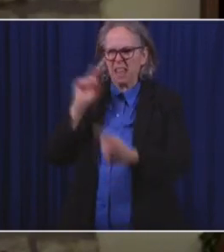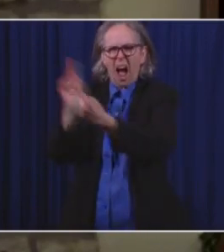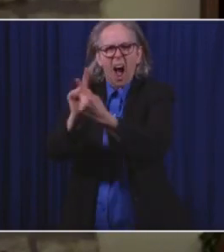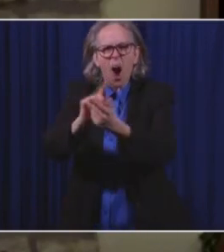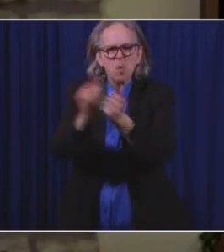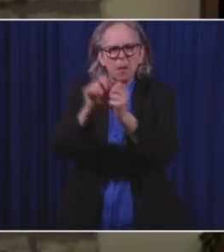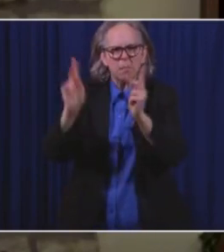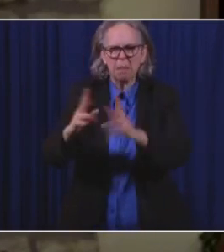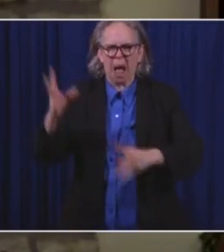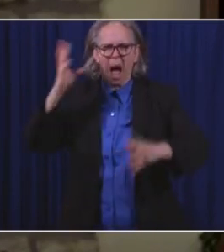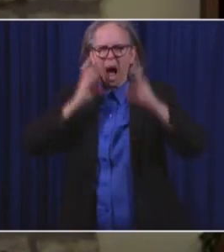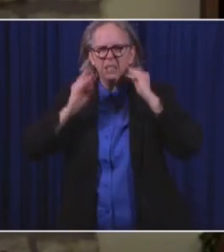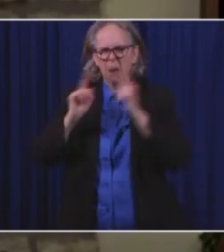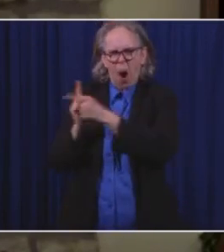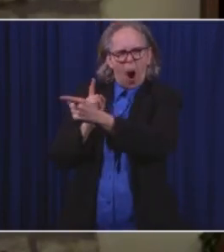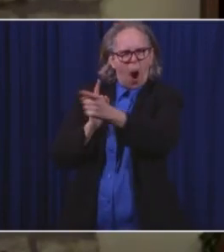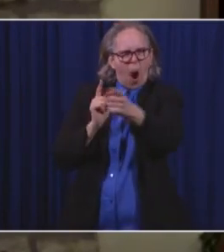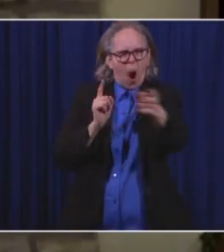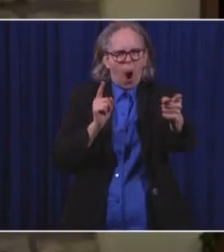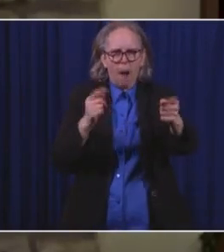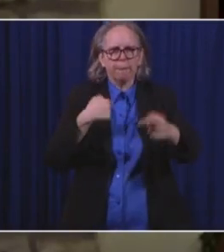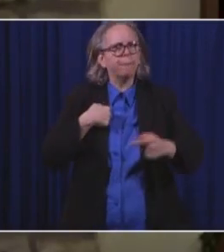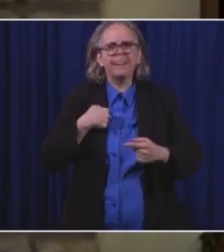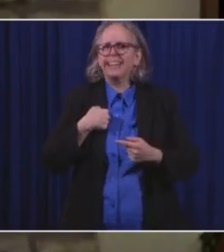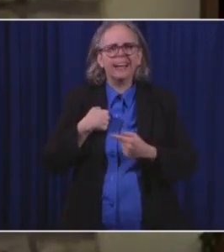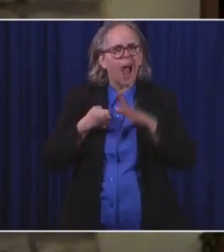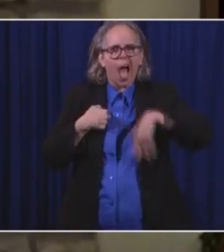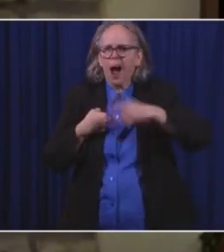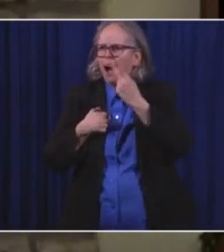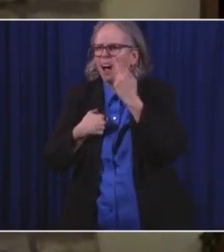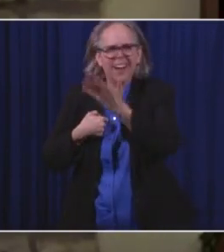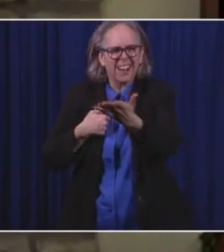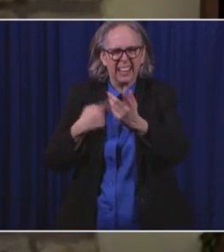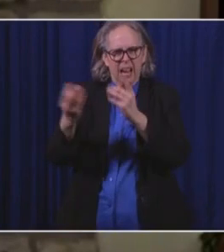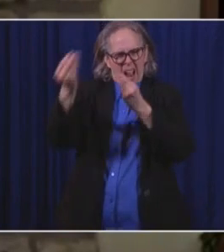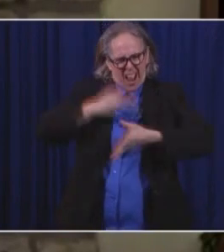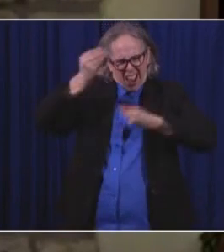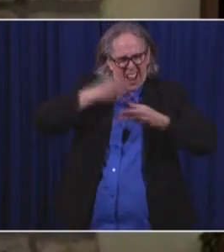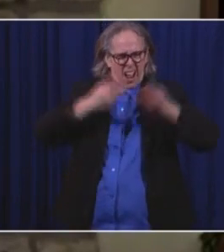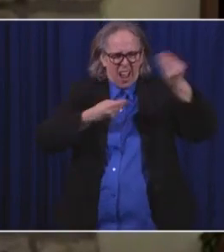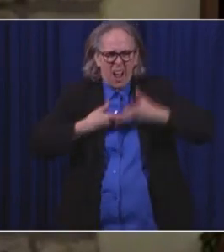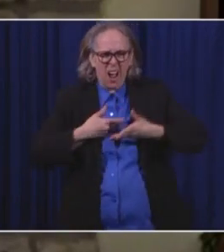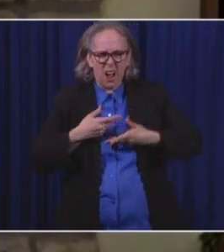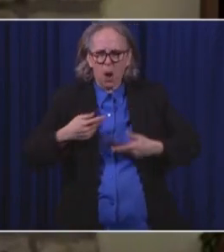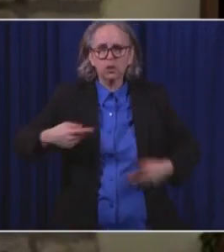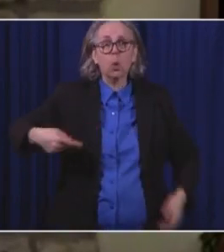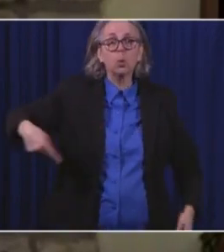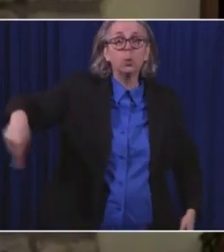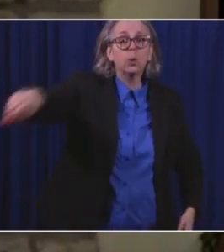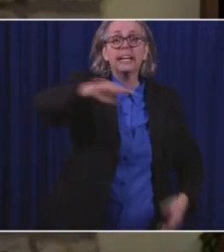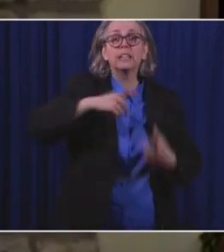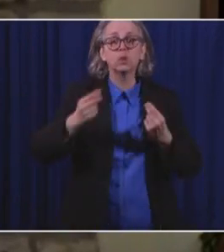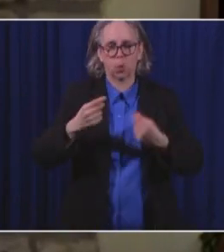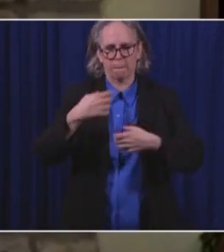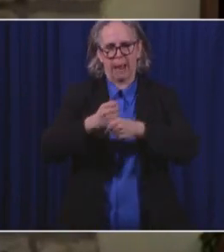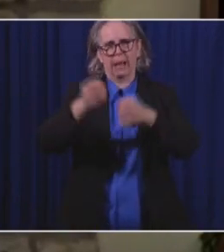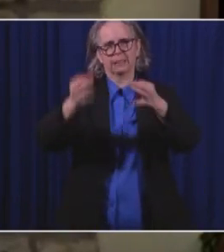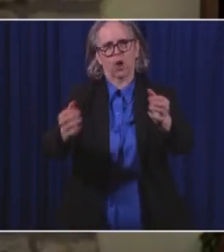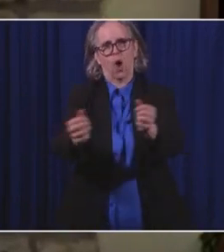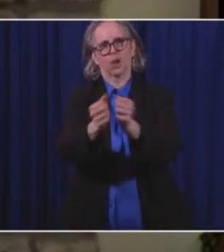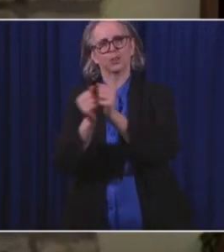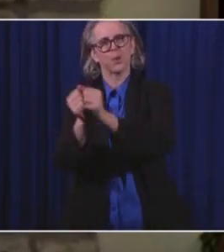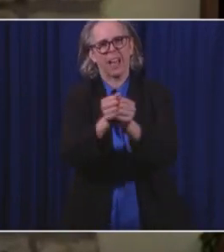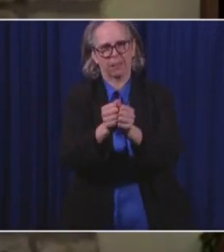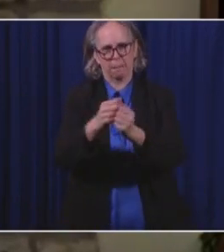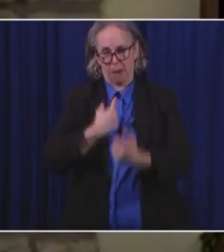And so all of these things kind of get mixed in, and we make decisions that we hope make a